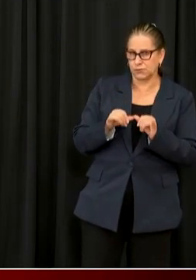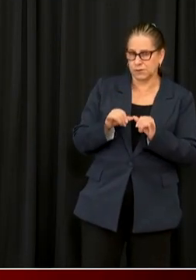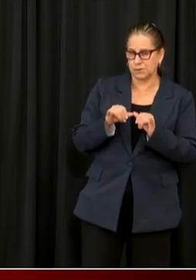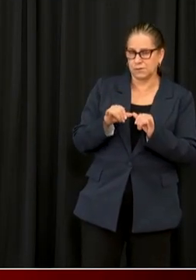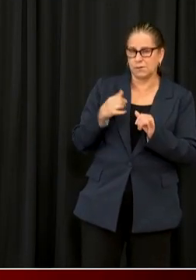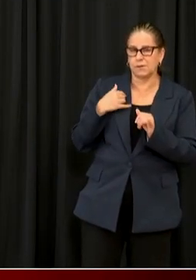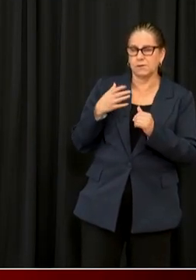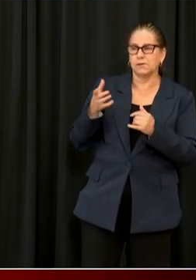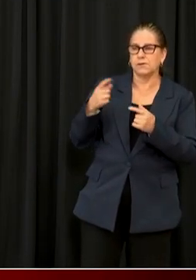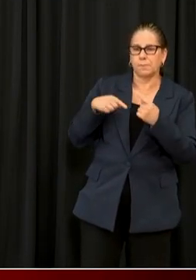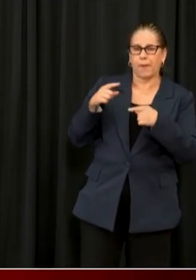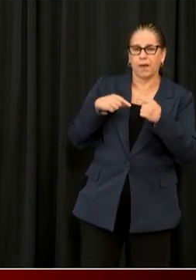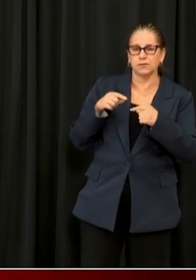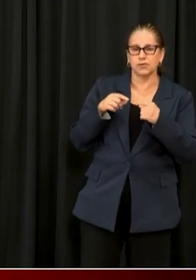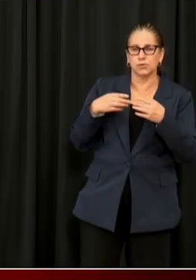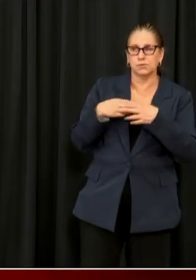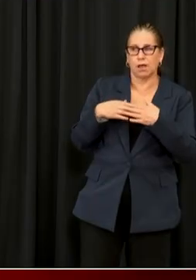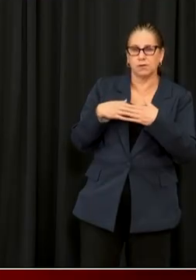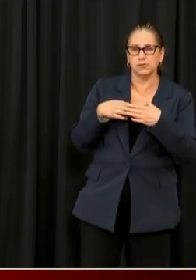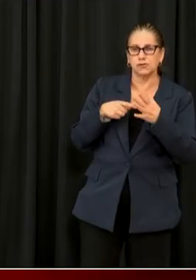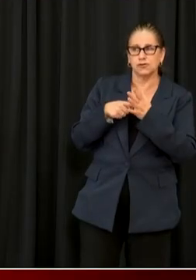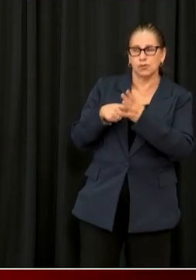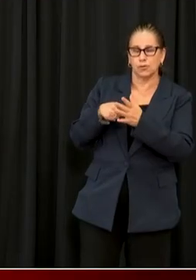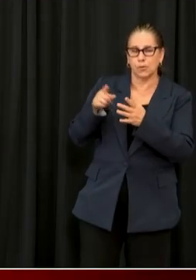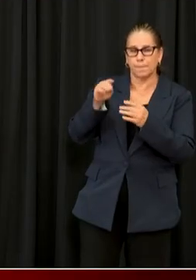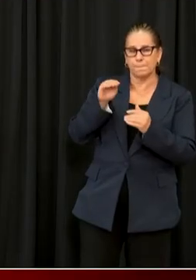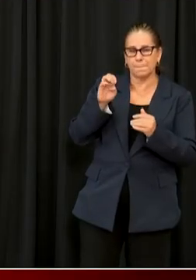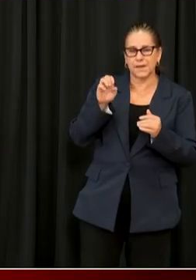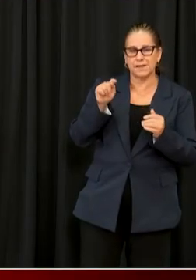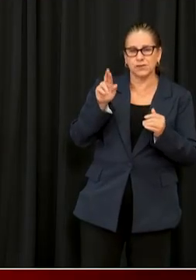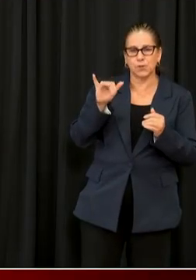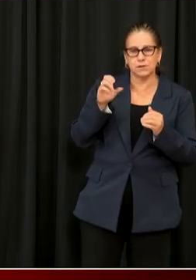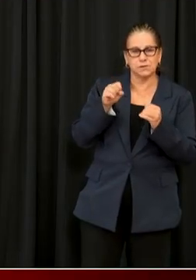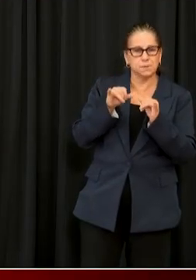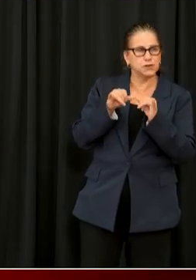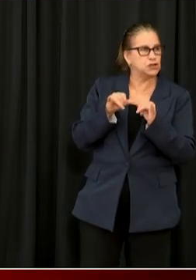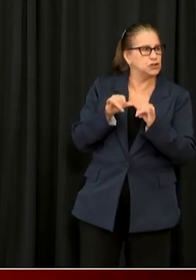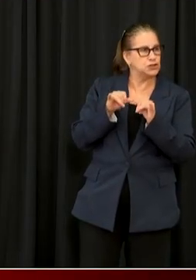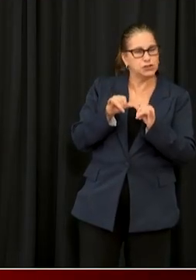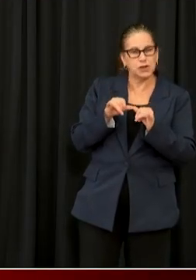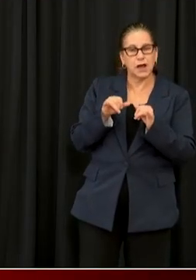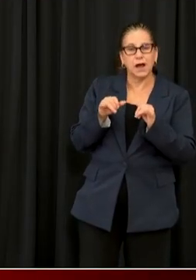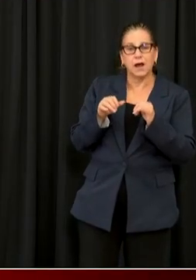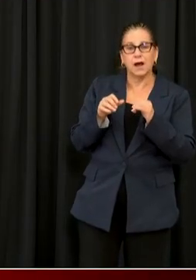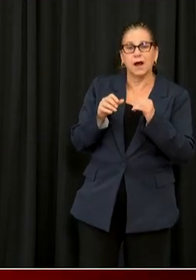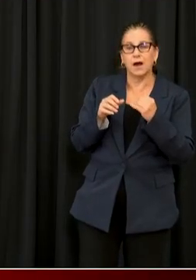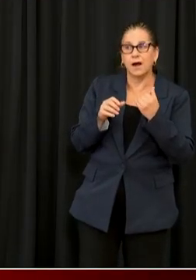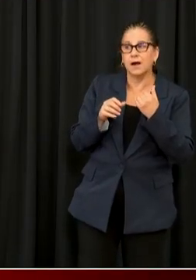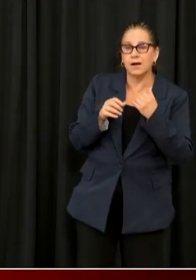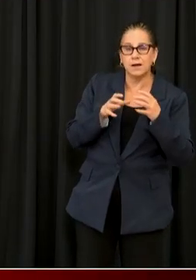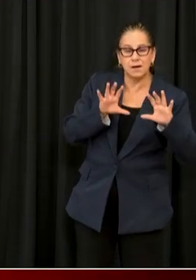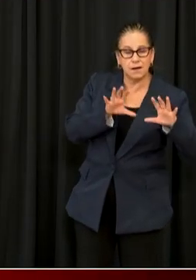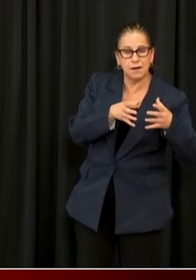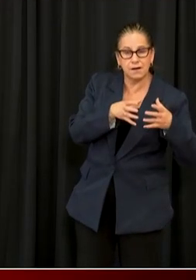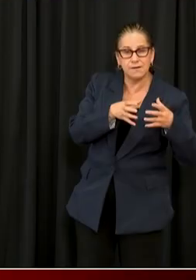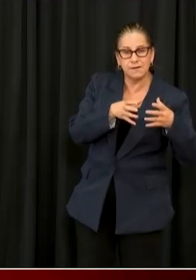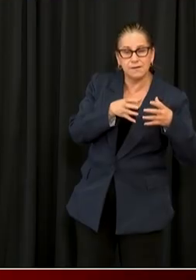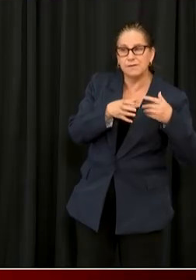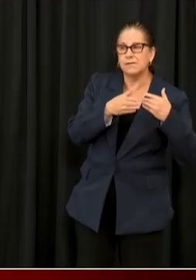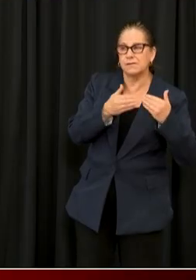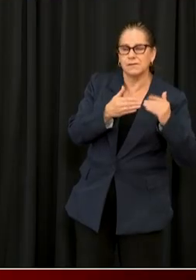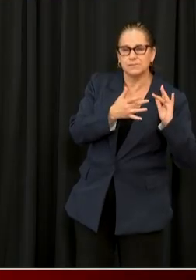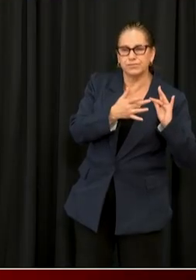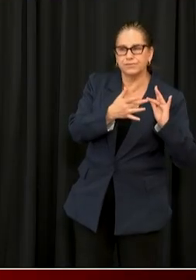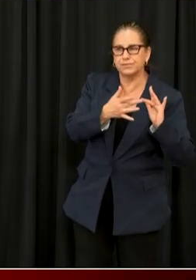with the metrics. The metric is how soon can we make contact with a positive case and